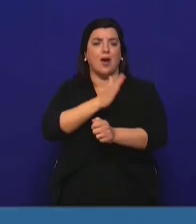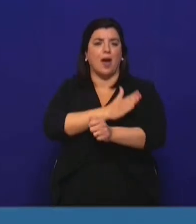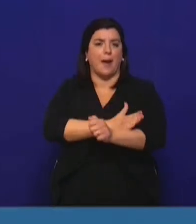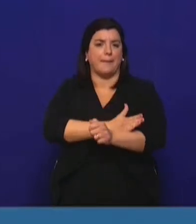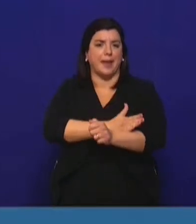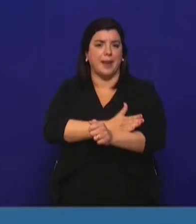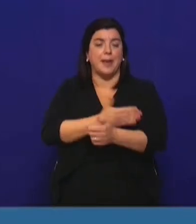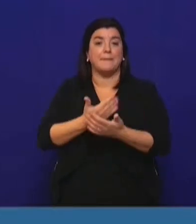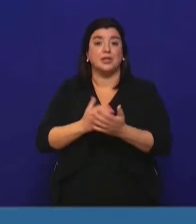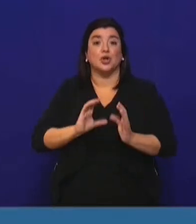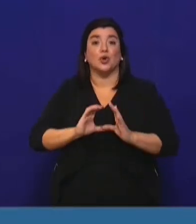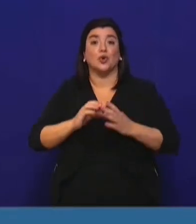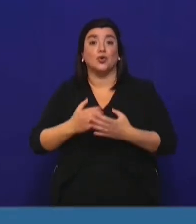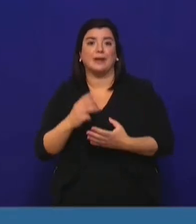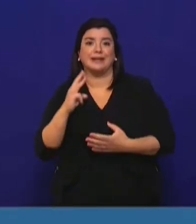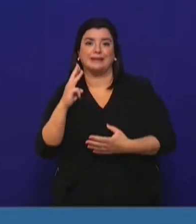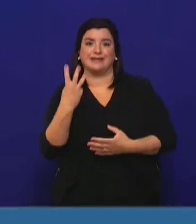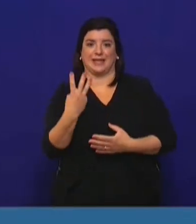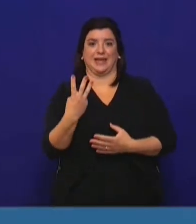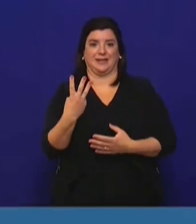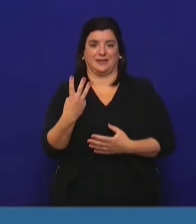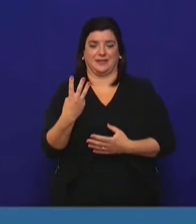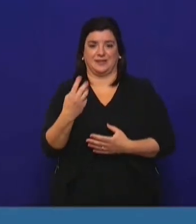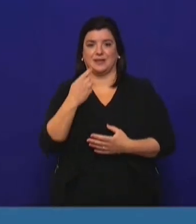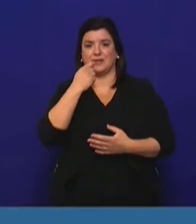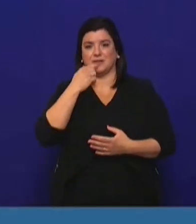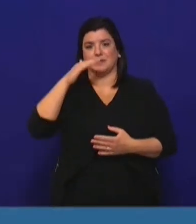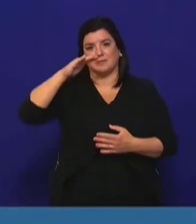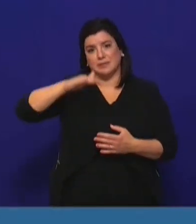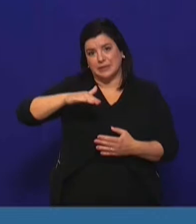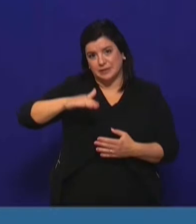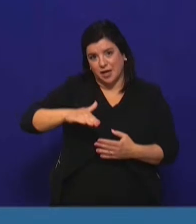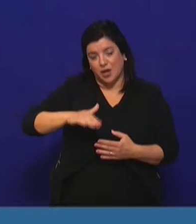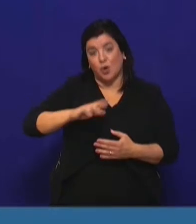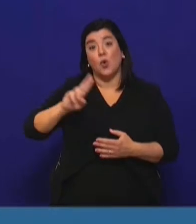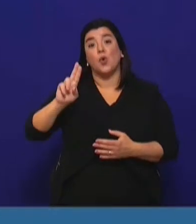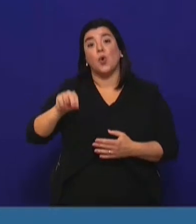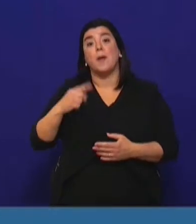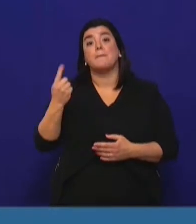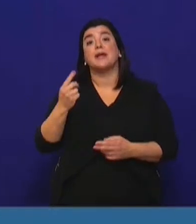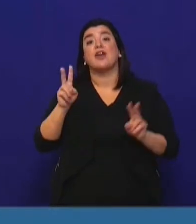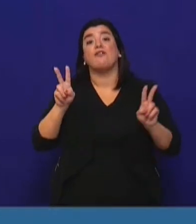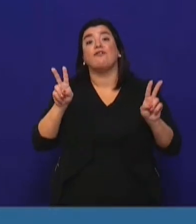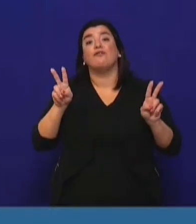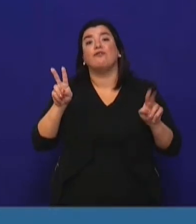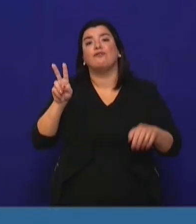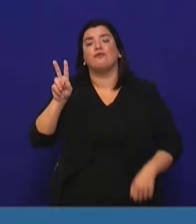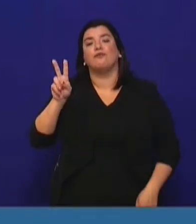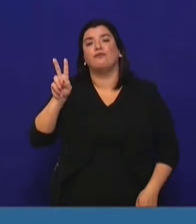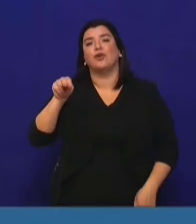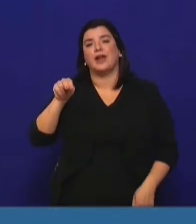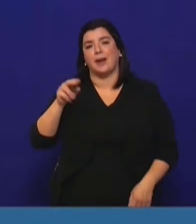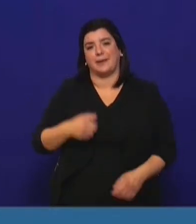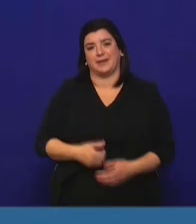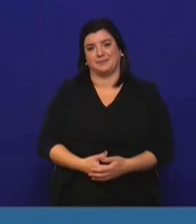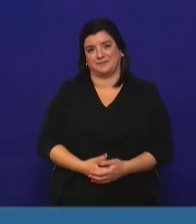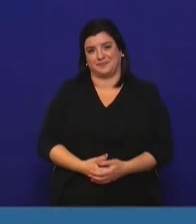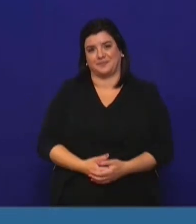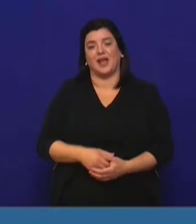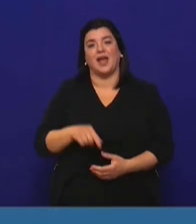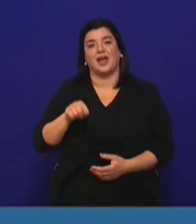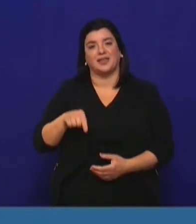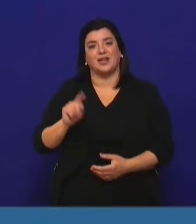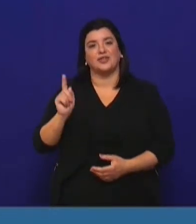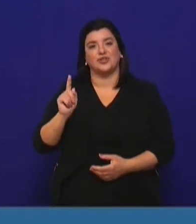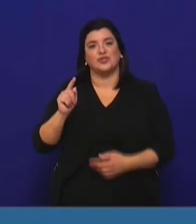niżlin iktar lejletajiet, però wkoll għandna dawk in-nies li huma vulnerabbli. Nfakkarkom li fil-kondizzjoni